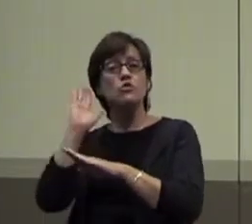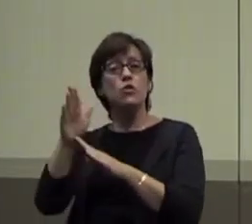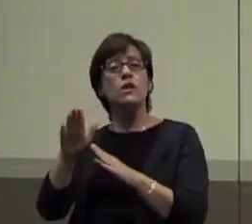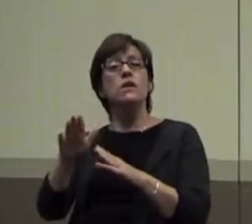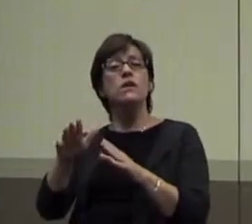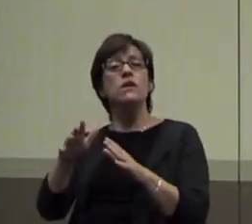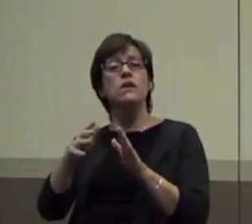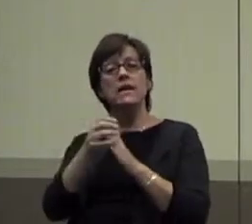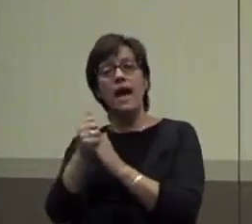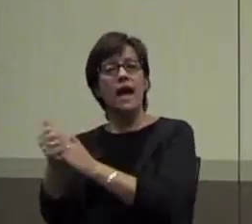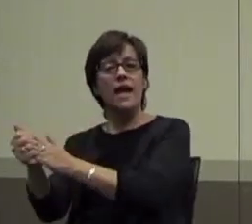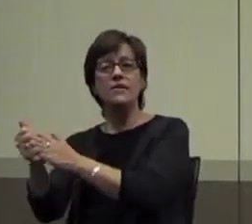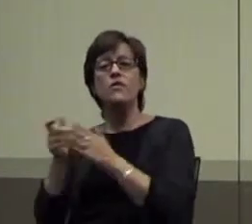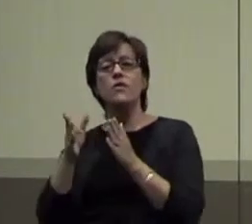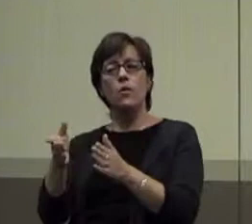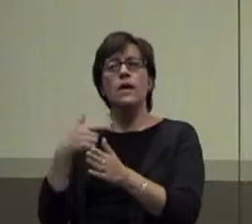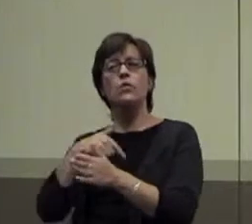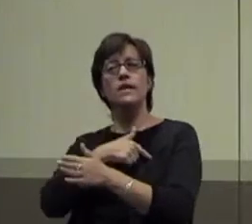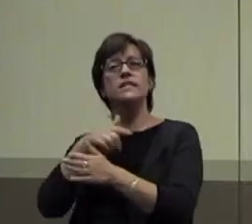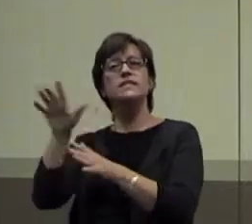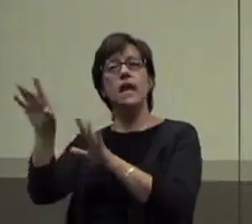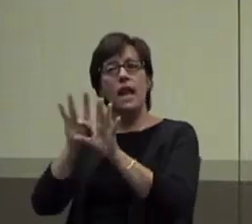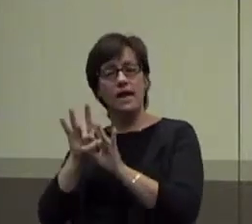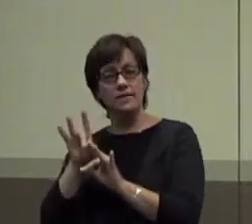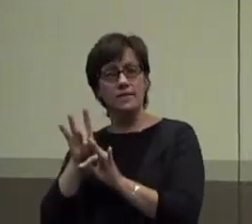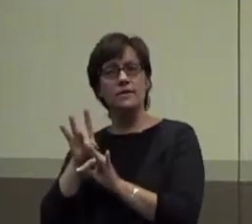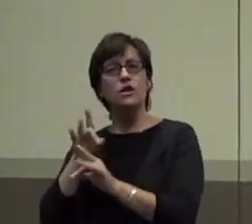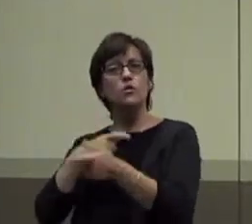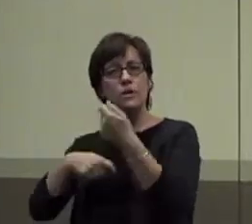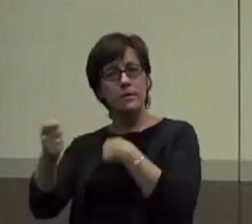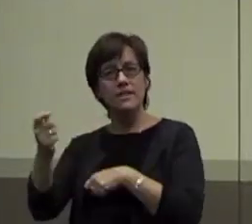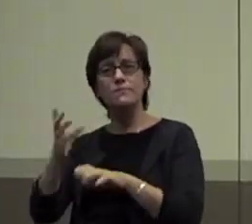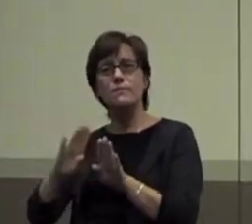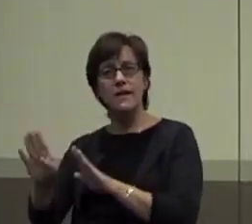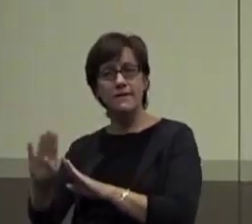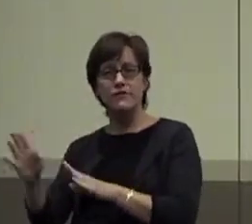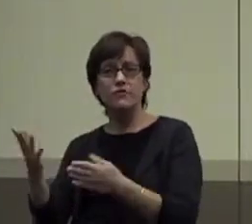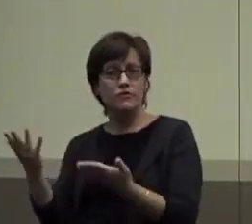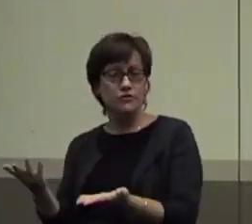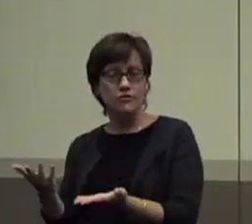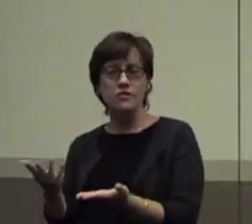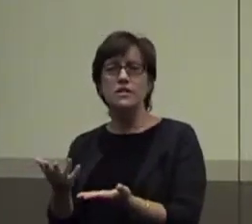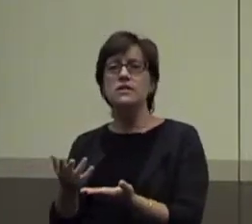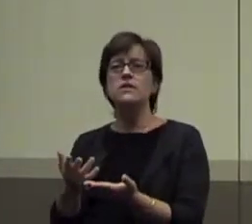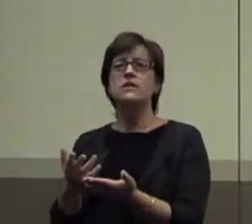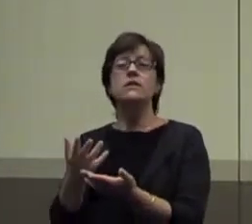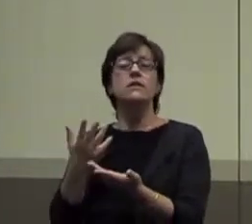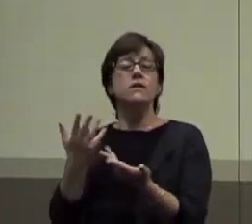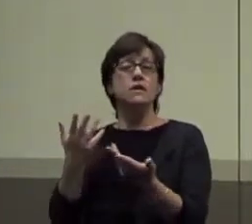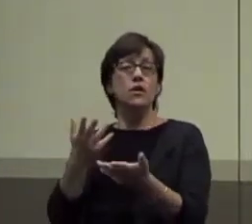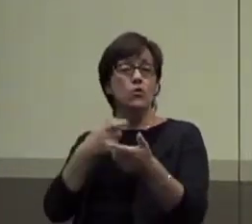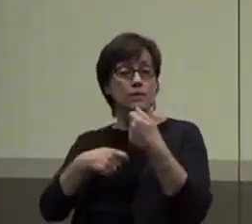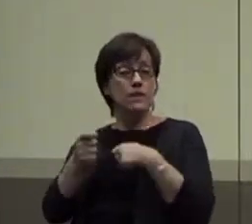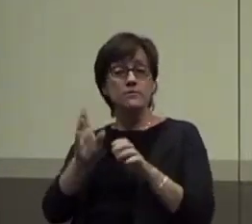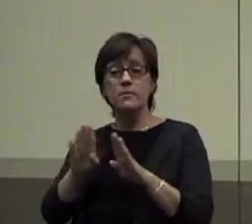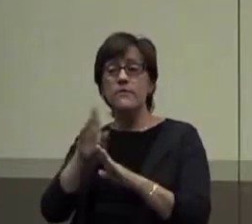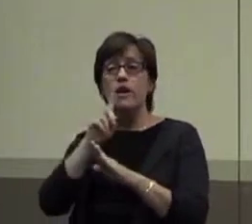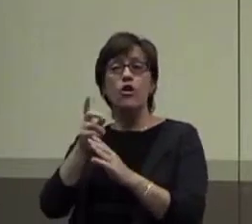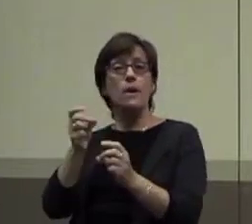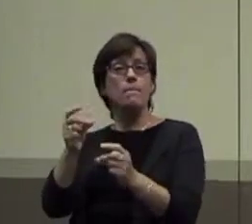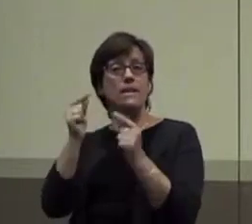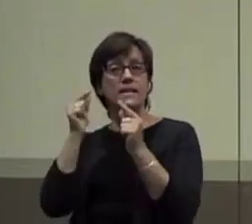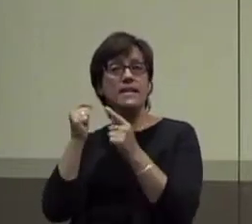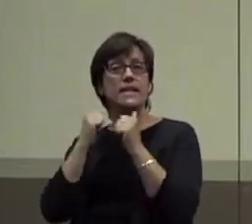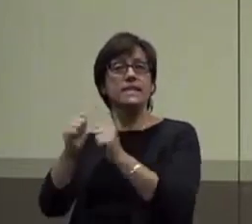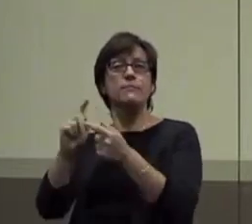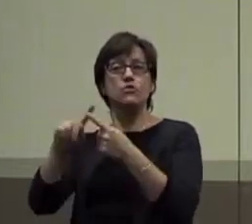select those replacement behaviors. What are replacement behaviors? They're an immediate attempt to reduce disruption